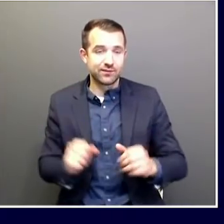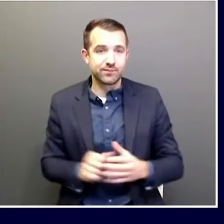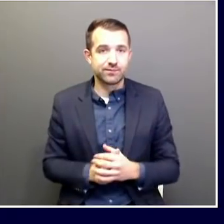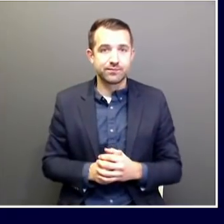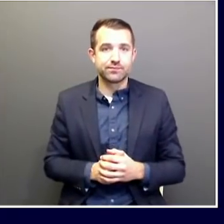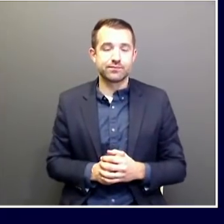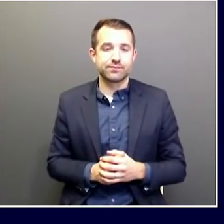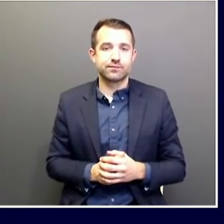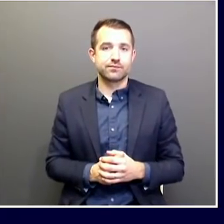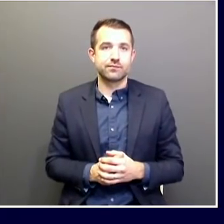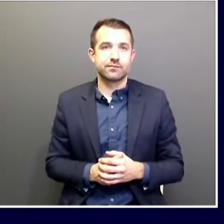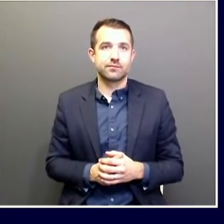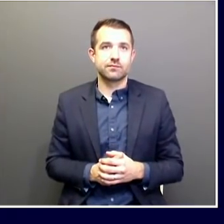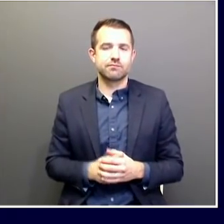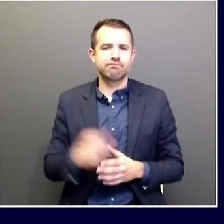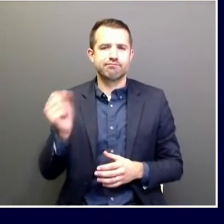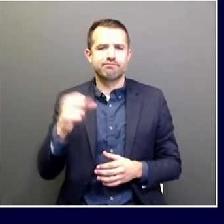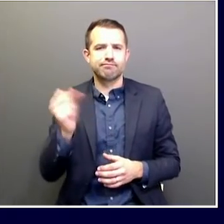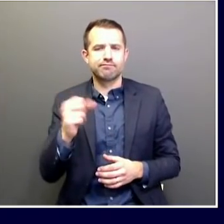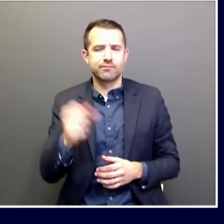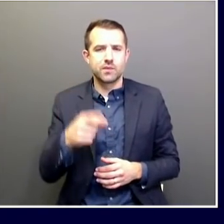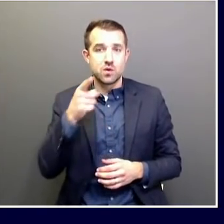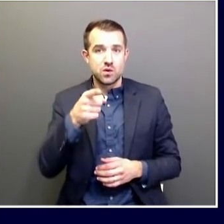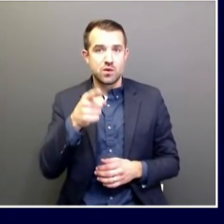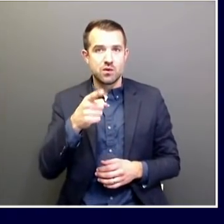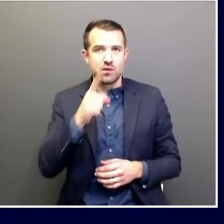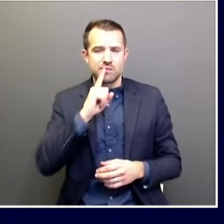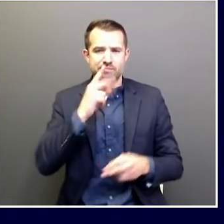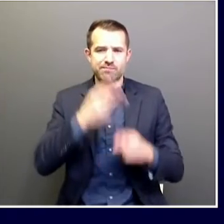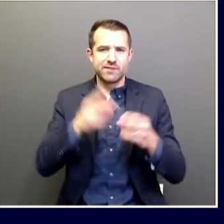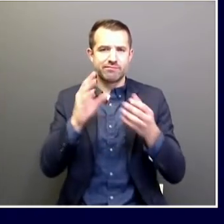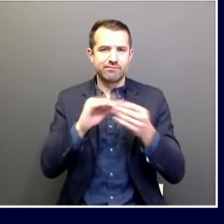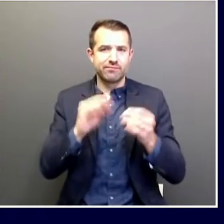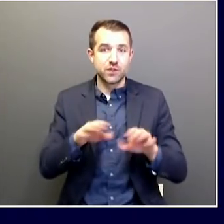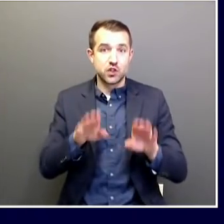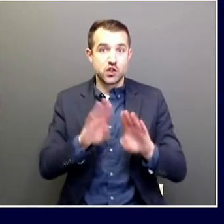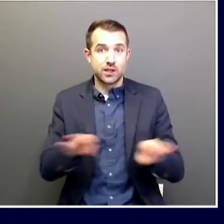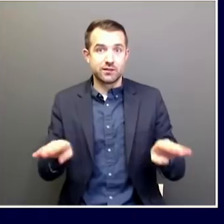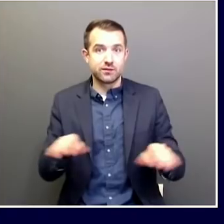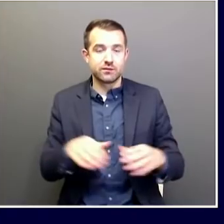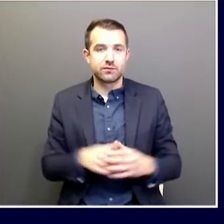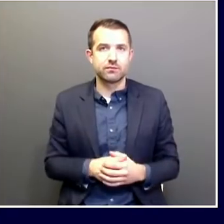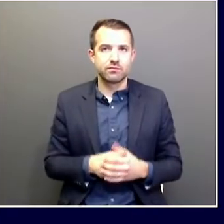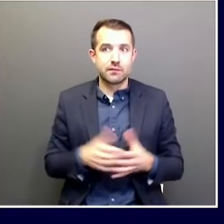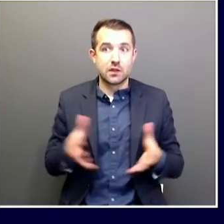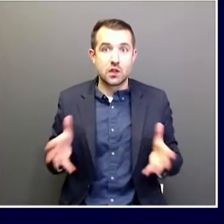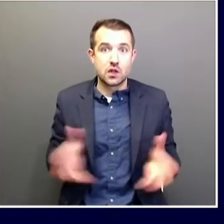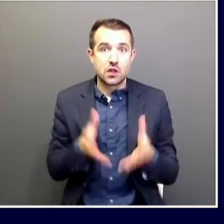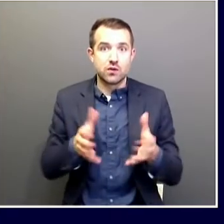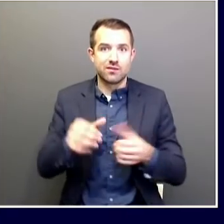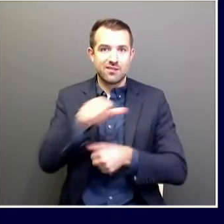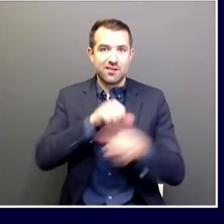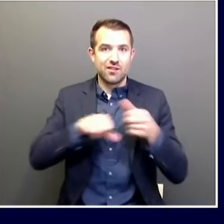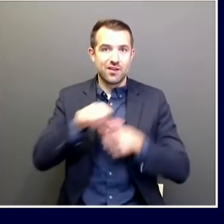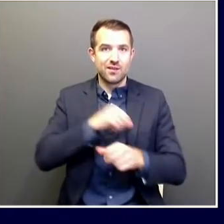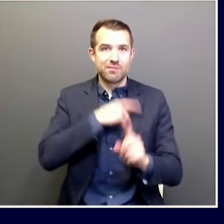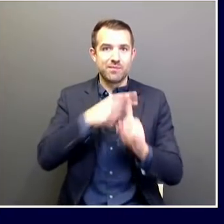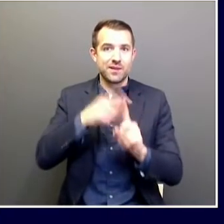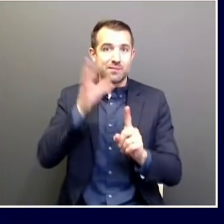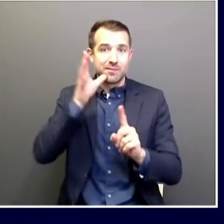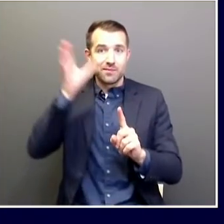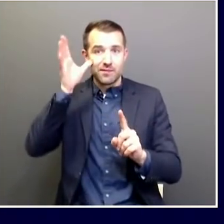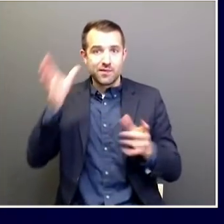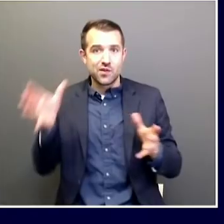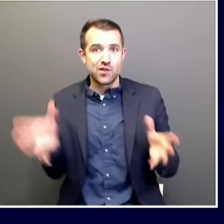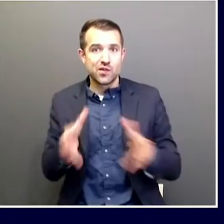Yeah, you mentioned child encouragement and, their parents also getting their shot. I'm wondering if we see any connection between those rates, which, as you mentioned,